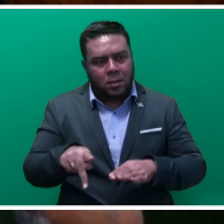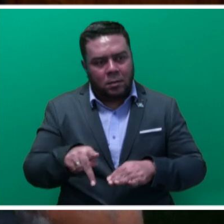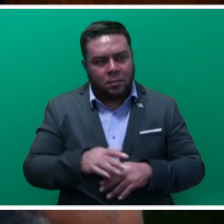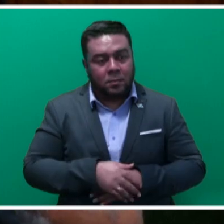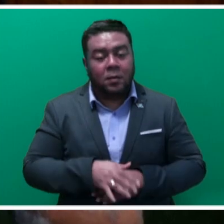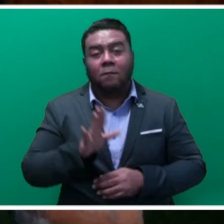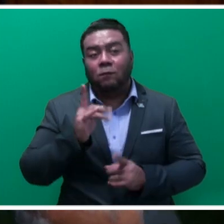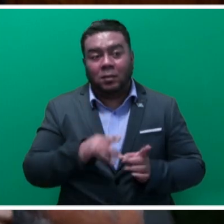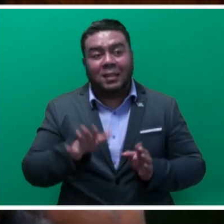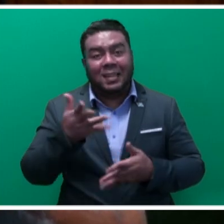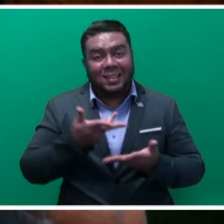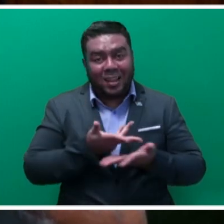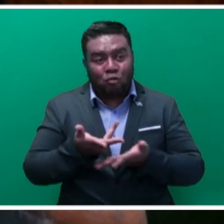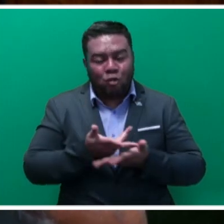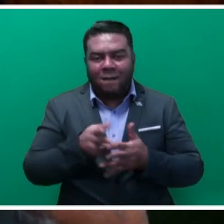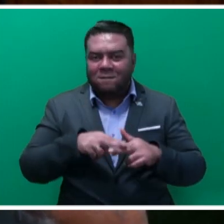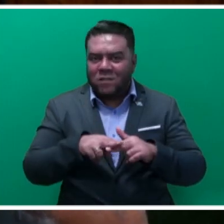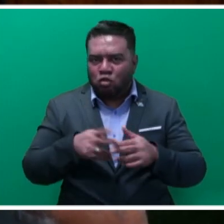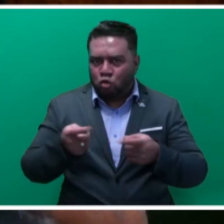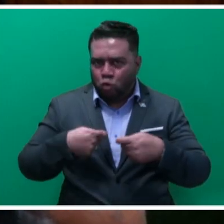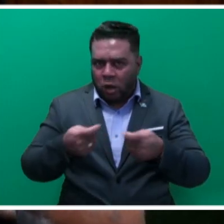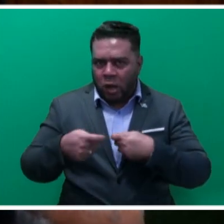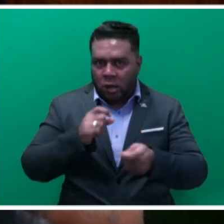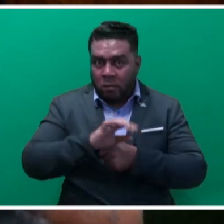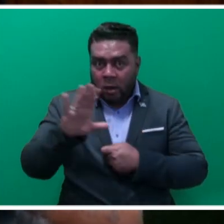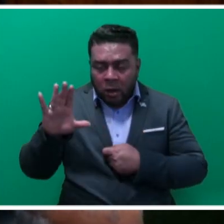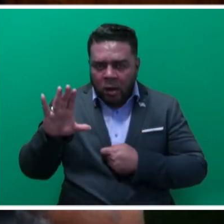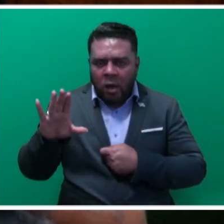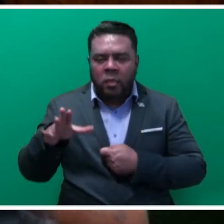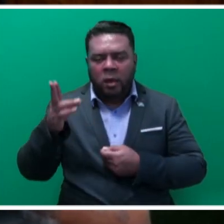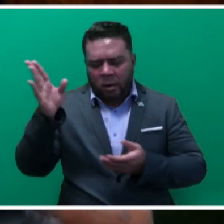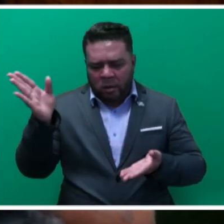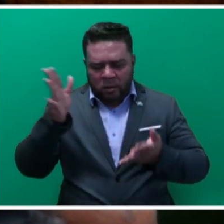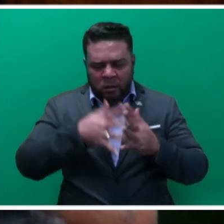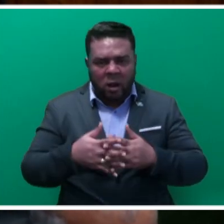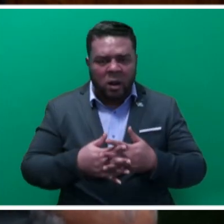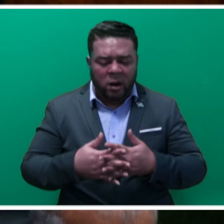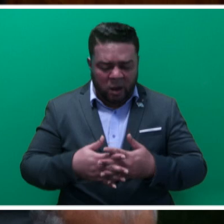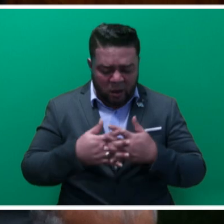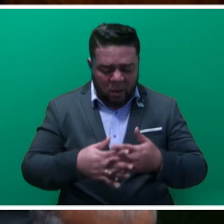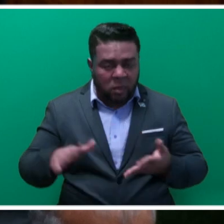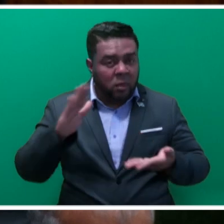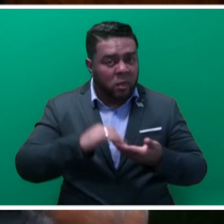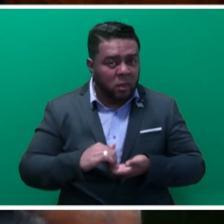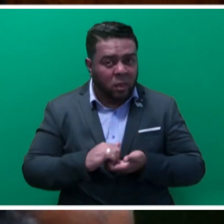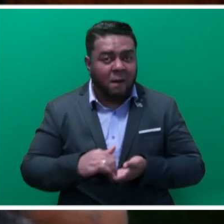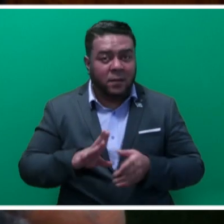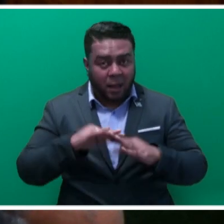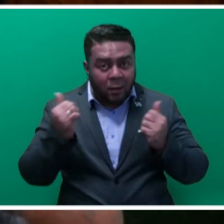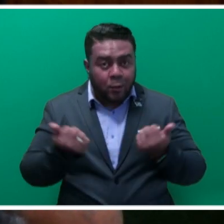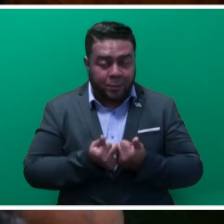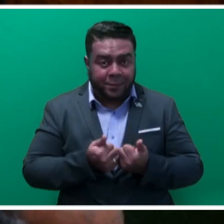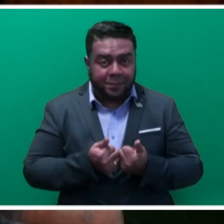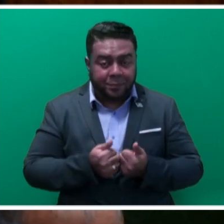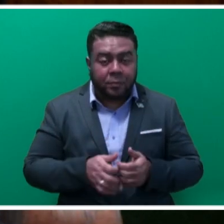Following discussions with the Fiji Trade Commission in the United States, Kaiming Limited has reached an agreement with